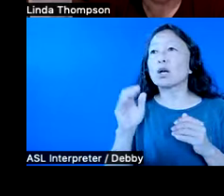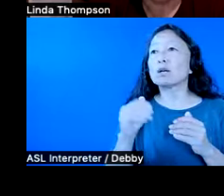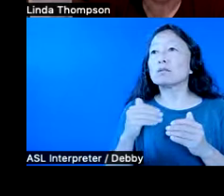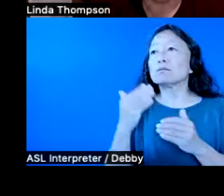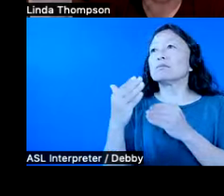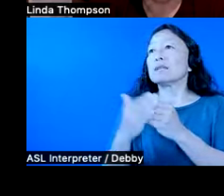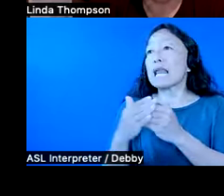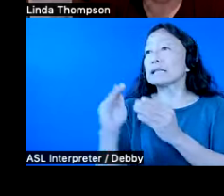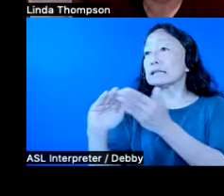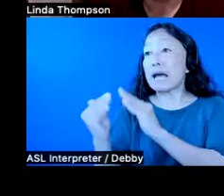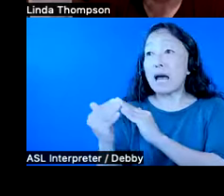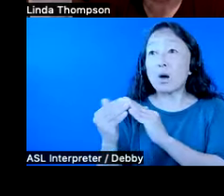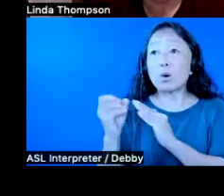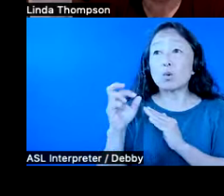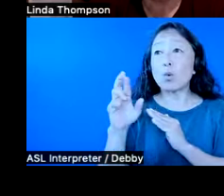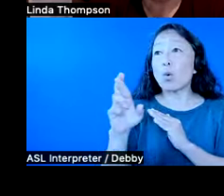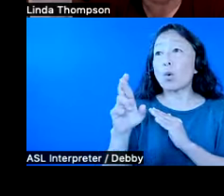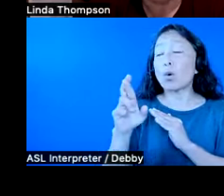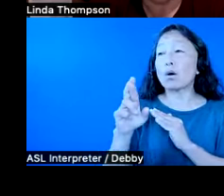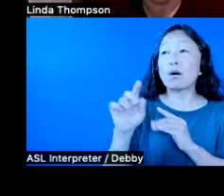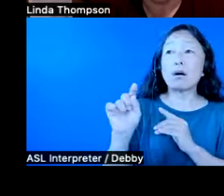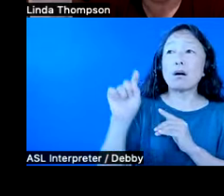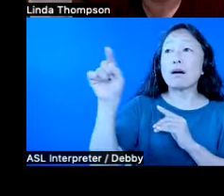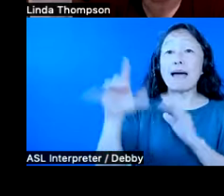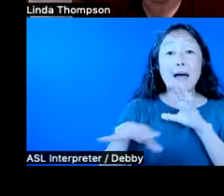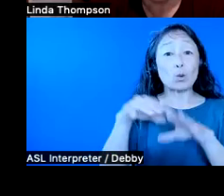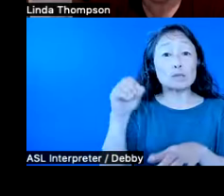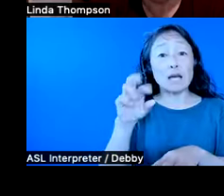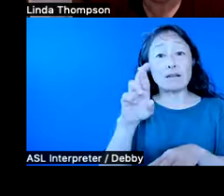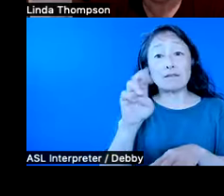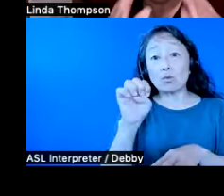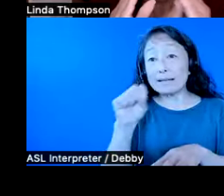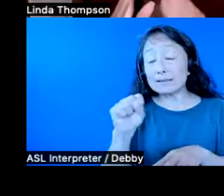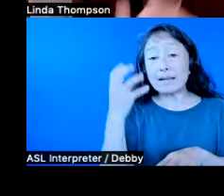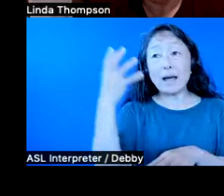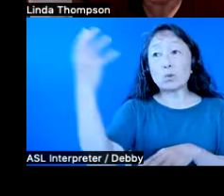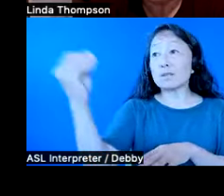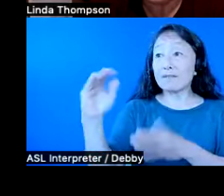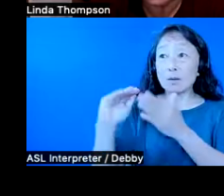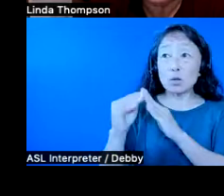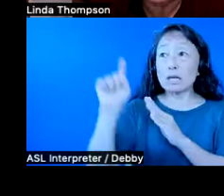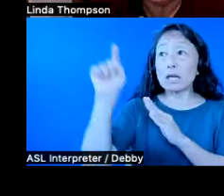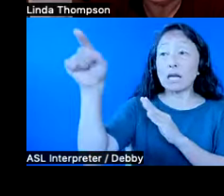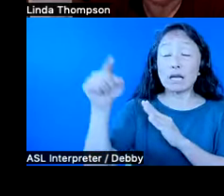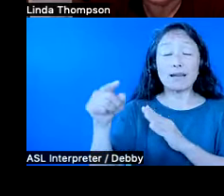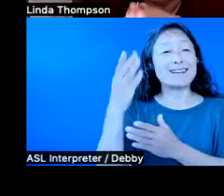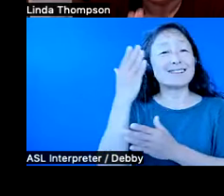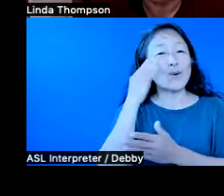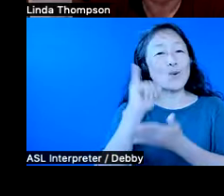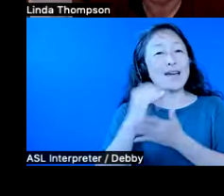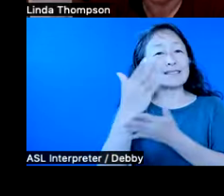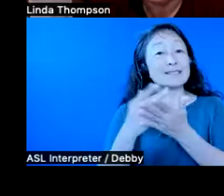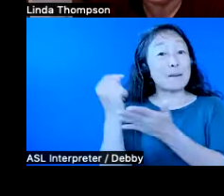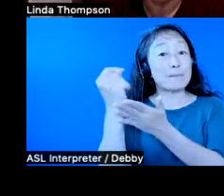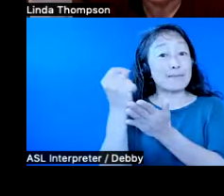the res or out of our community that has a variety of people. And some therapists have specialty services where